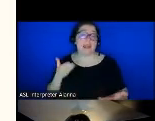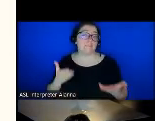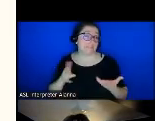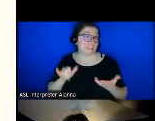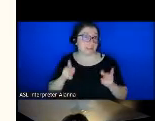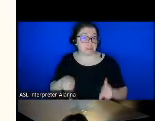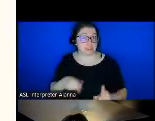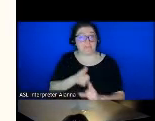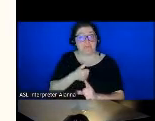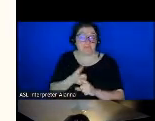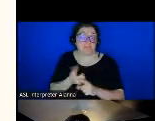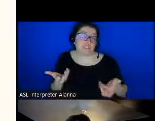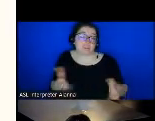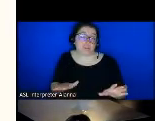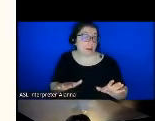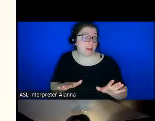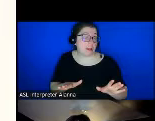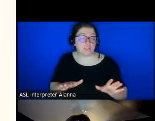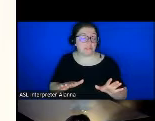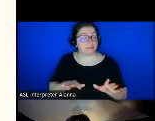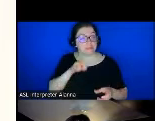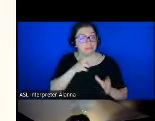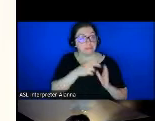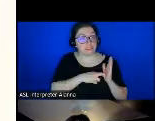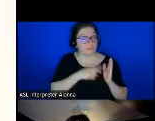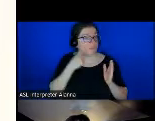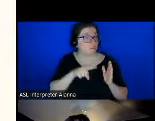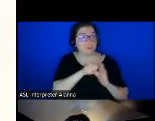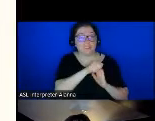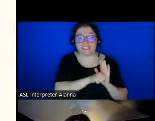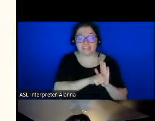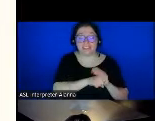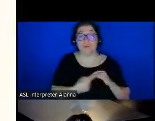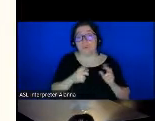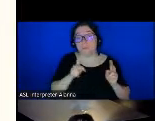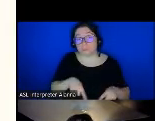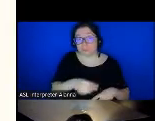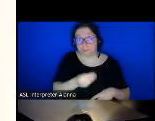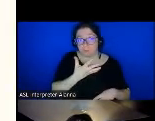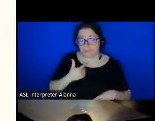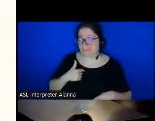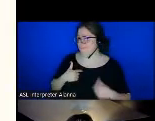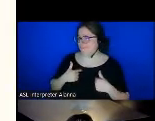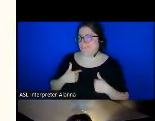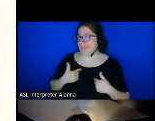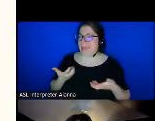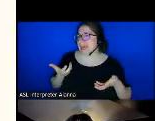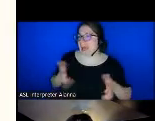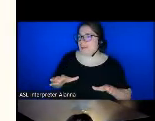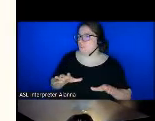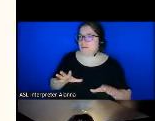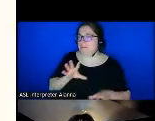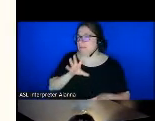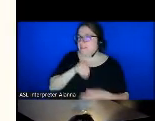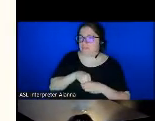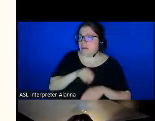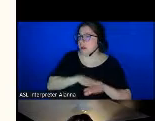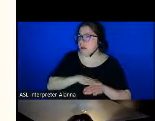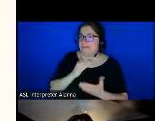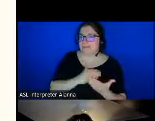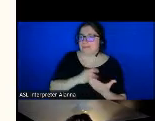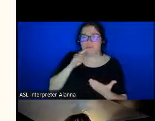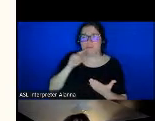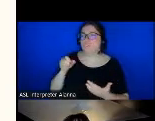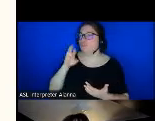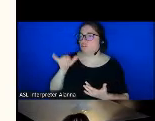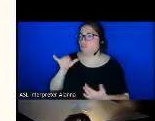not want to register at the state level I had one voter told me there's no way I'm getting put on a list for jury duty and so that's why they